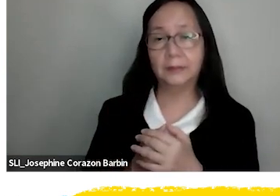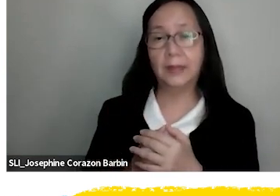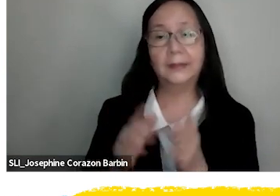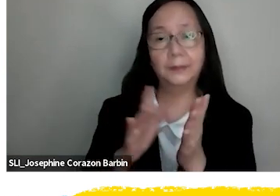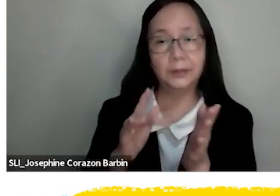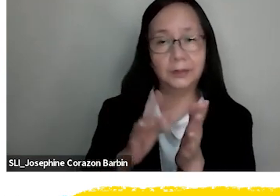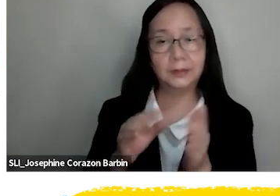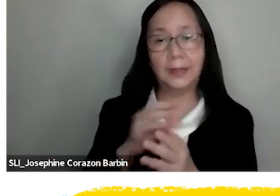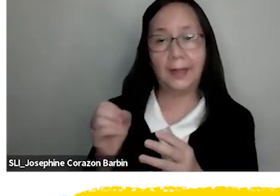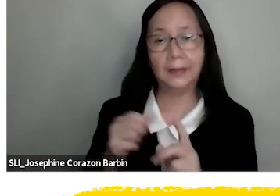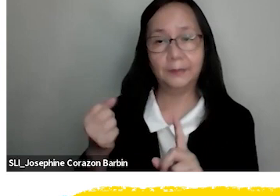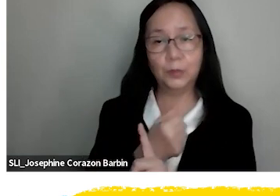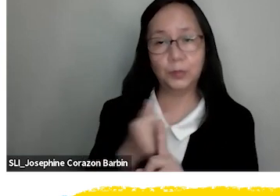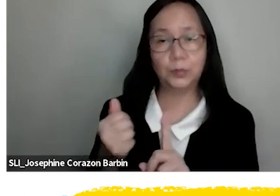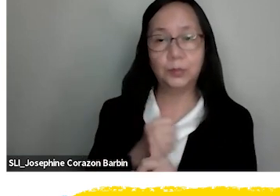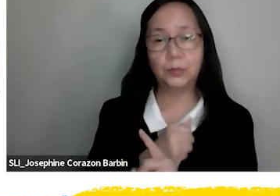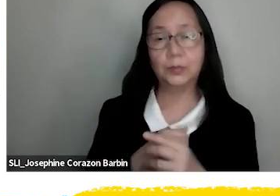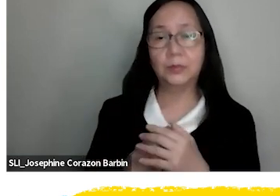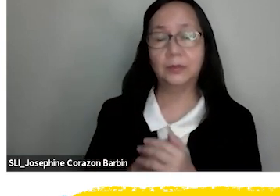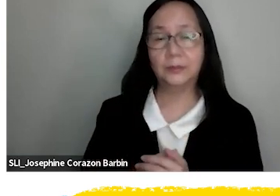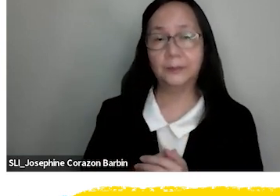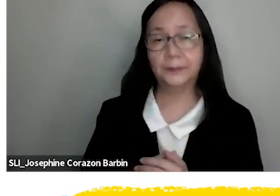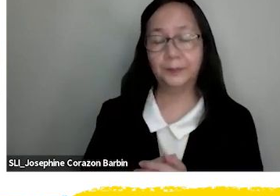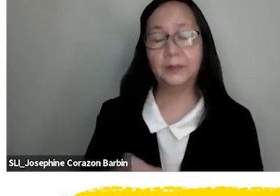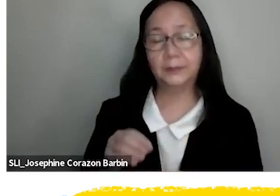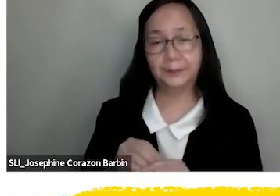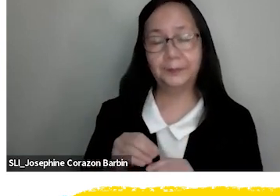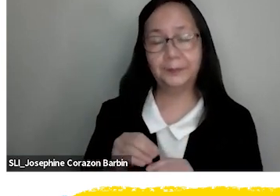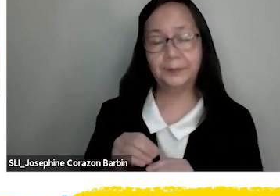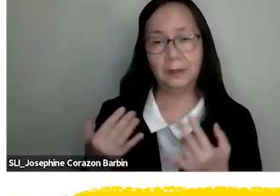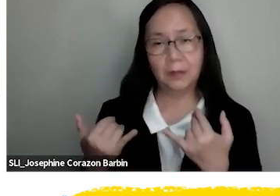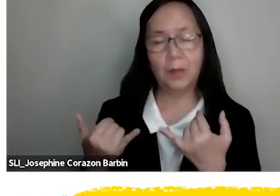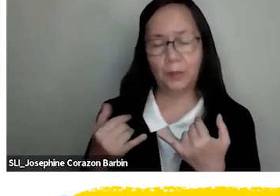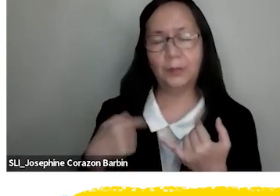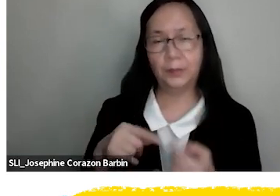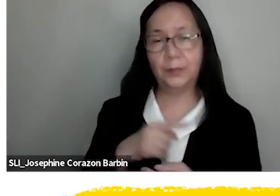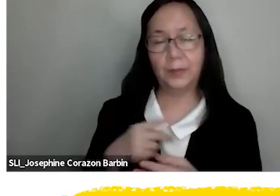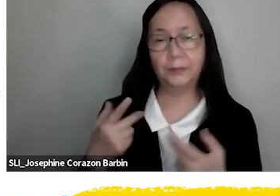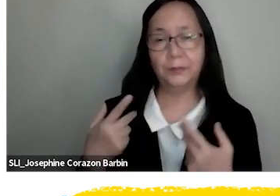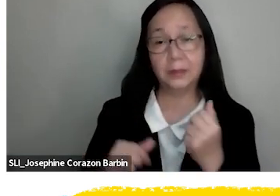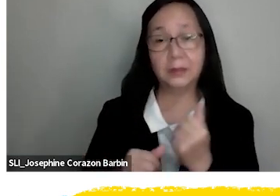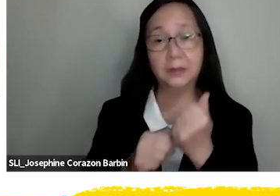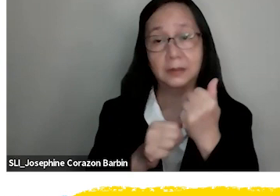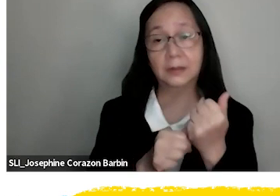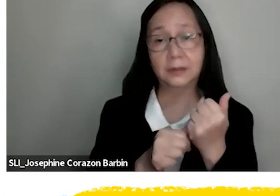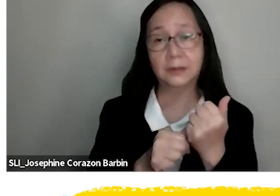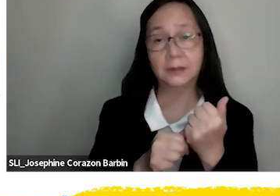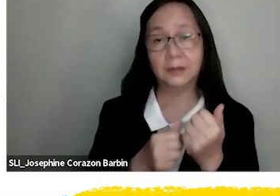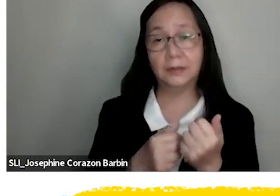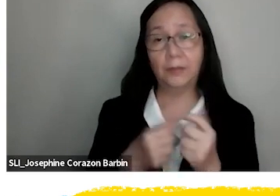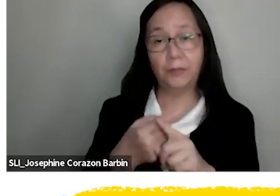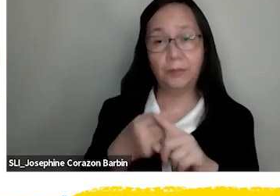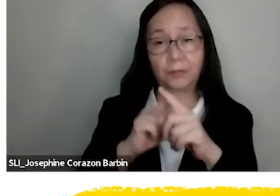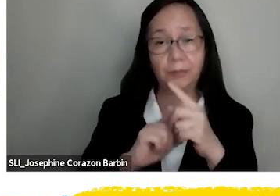exploitation and abuse. So in this regard, we have the assistance